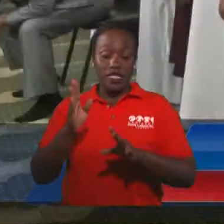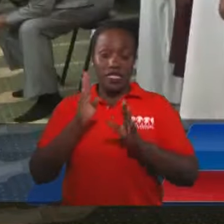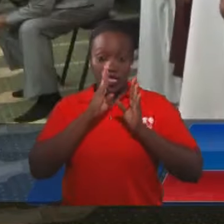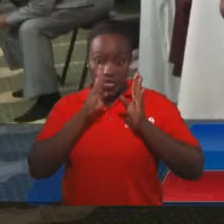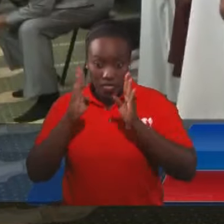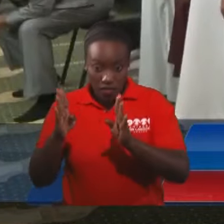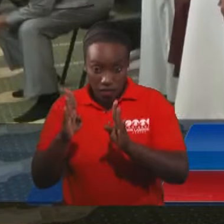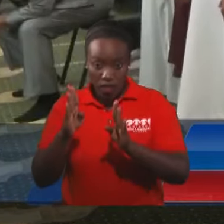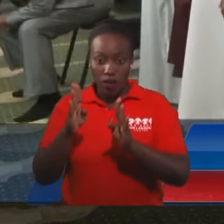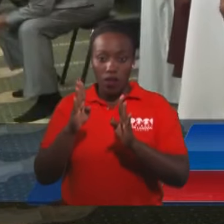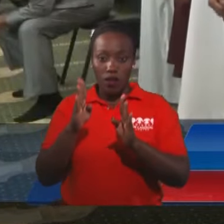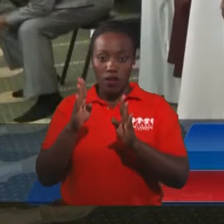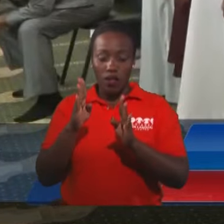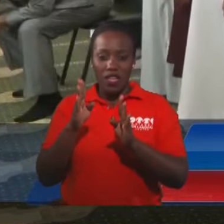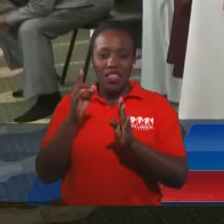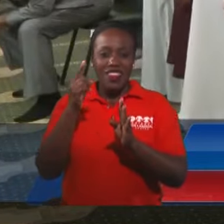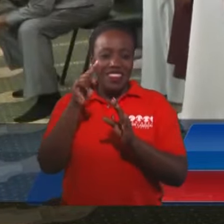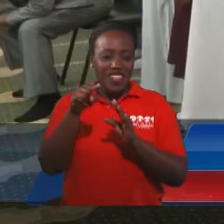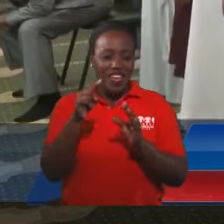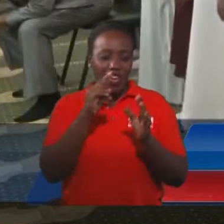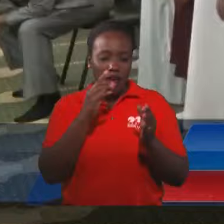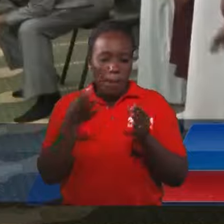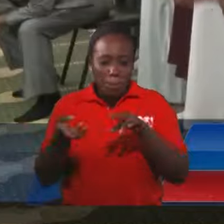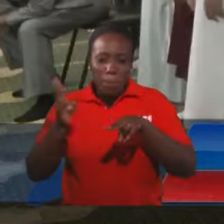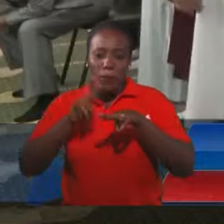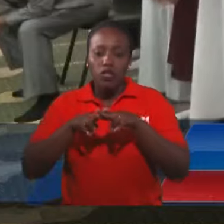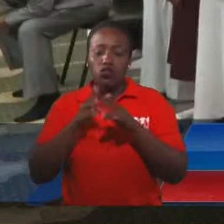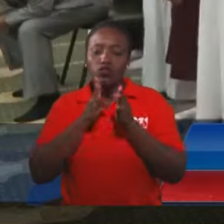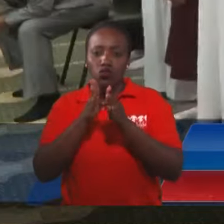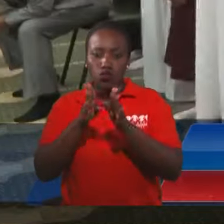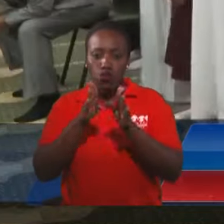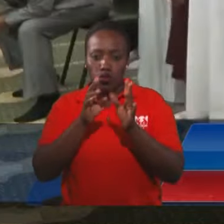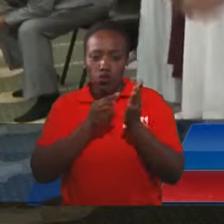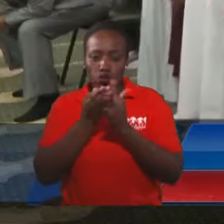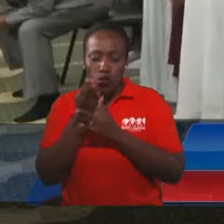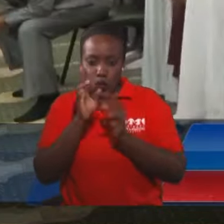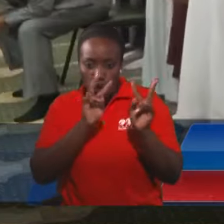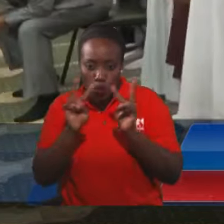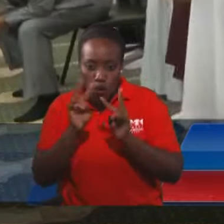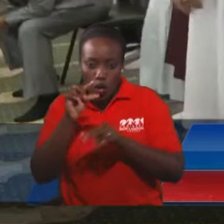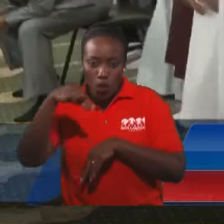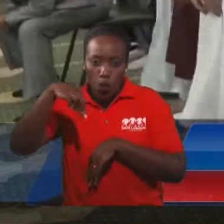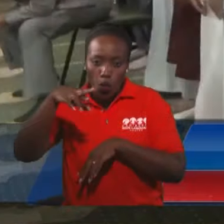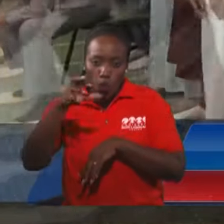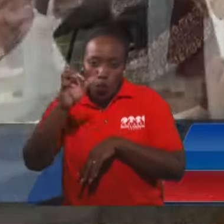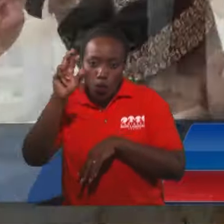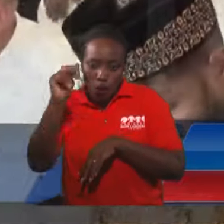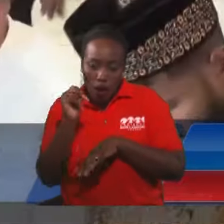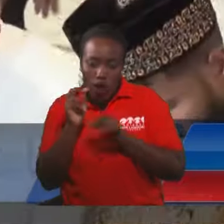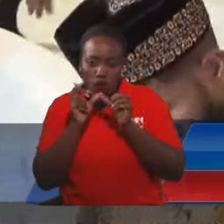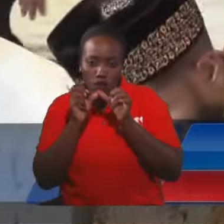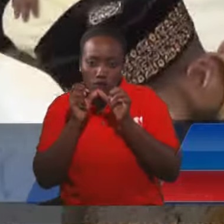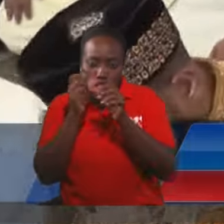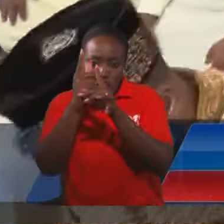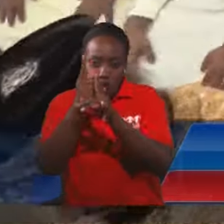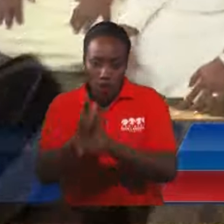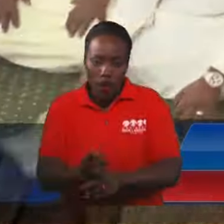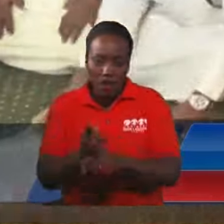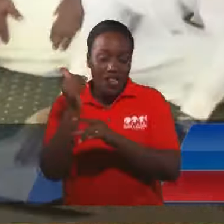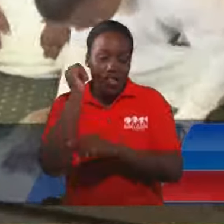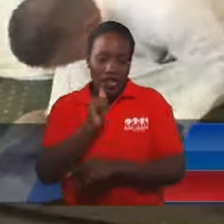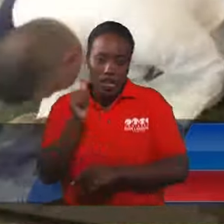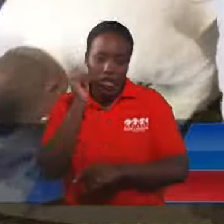Qur’an, which for them is unquestionably the word of Allah. The Prime Minister said Trinidad and Tobago is a land of